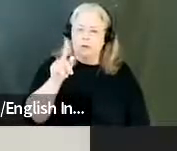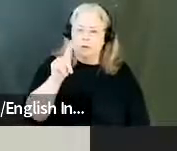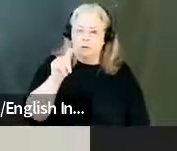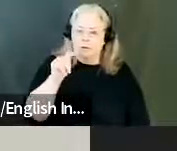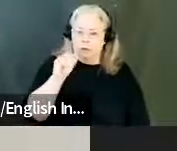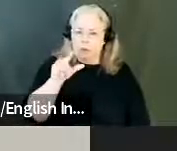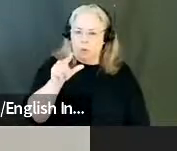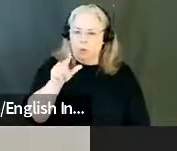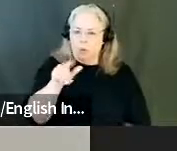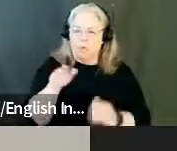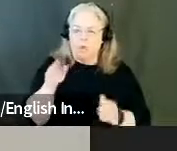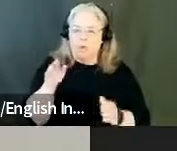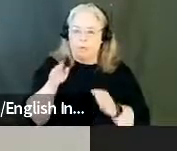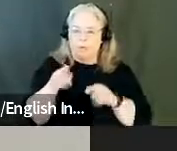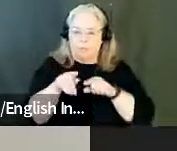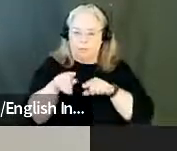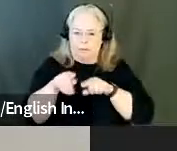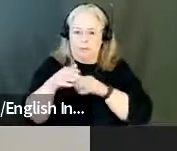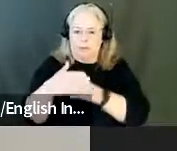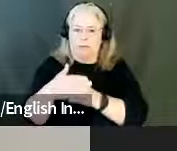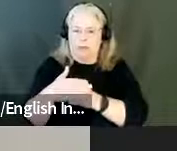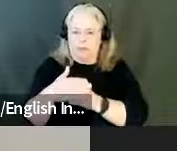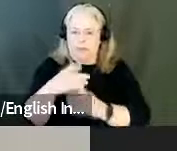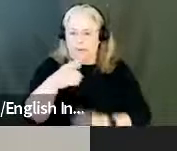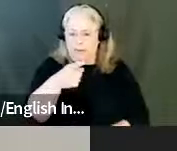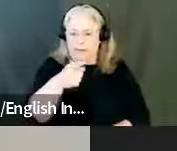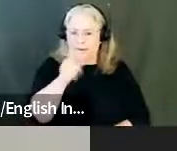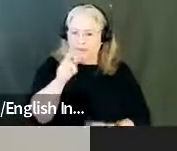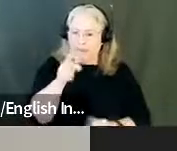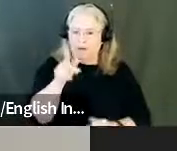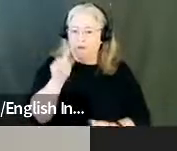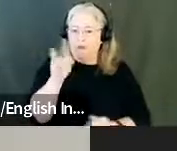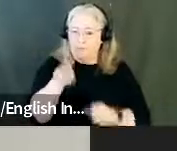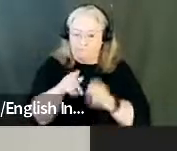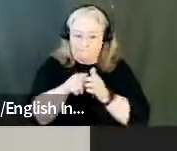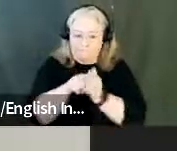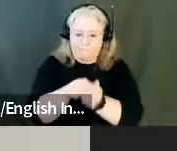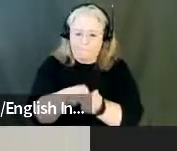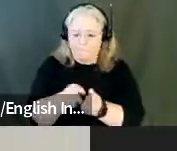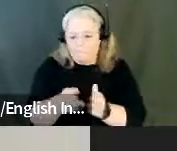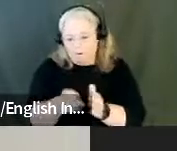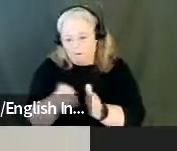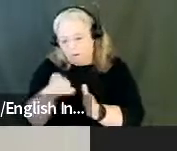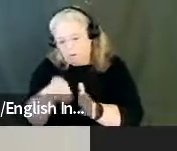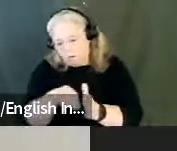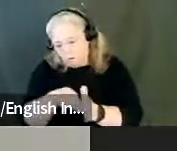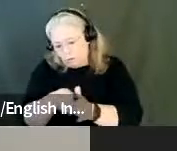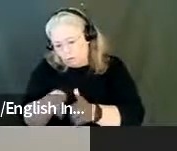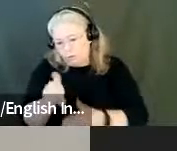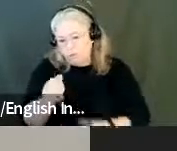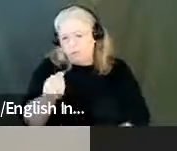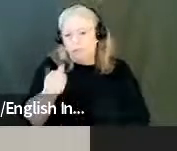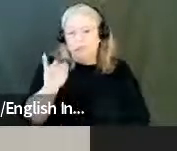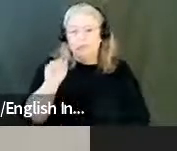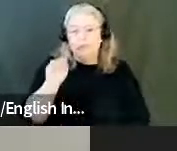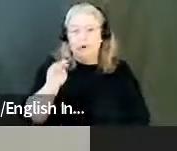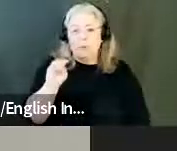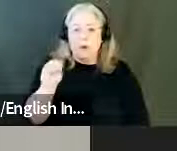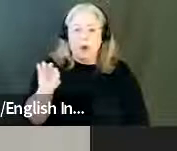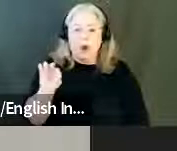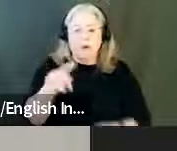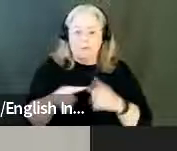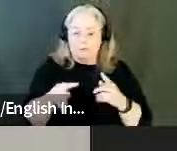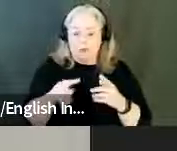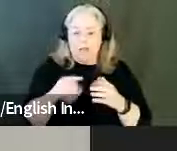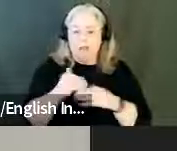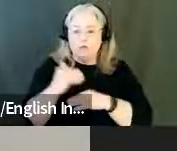perpendicular and you can trim off any excess if you want to. So it's kind of cool